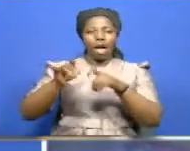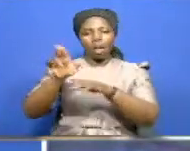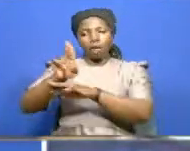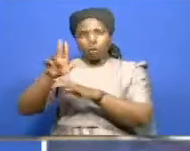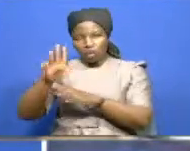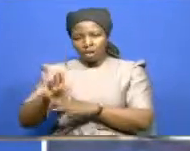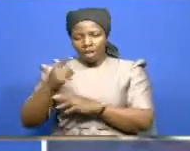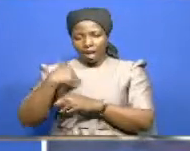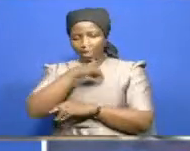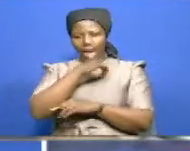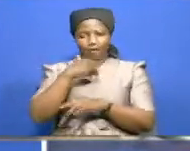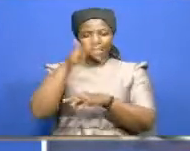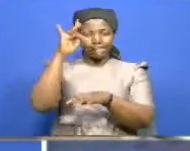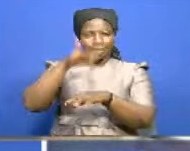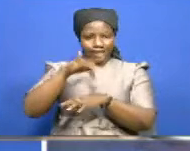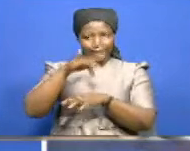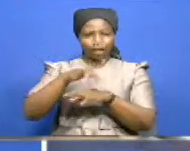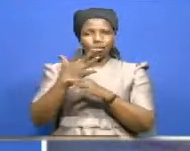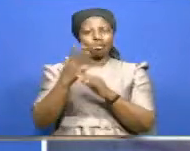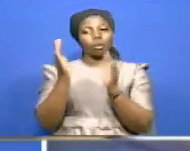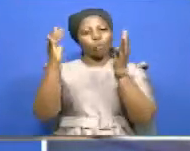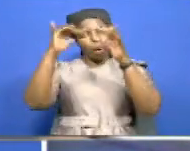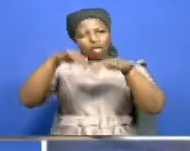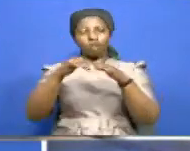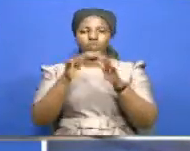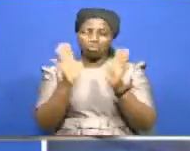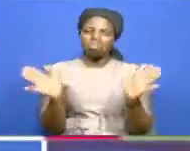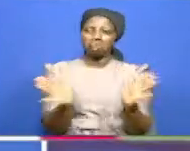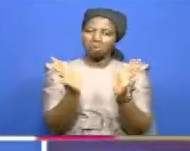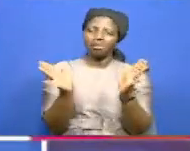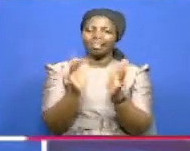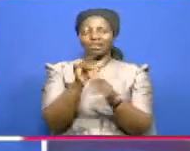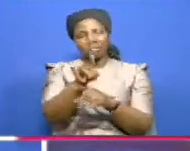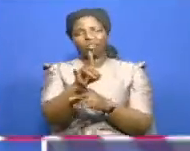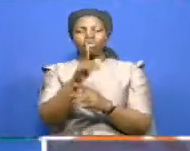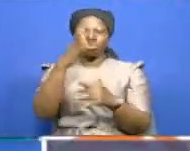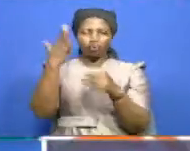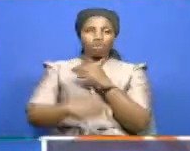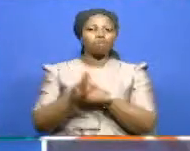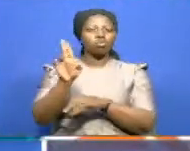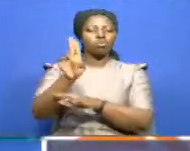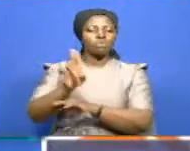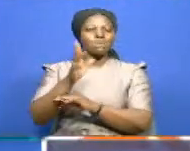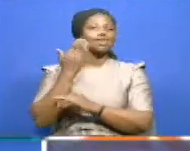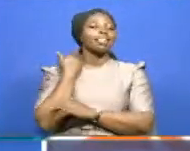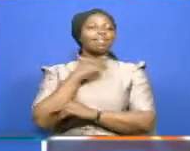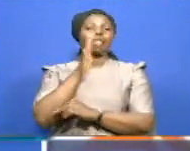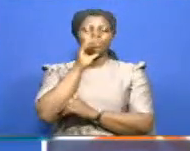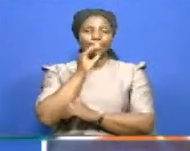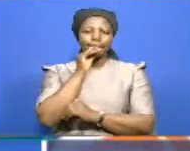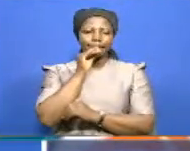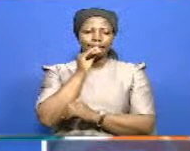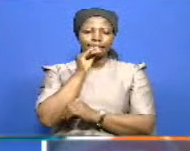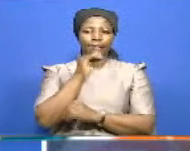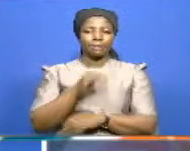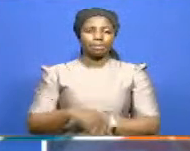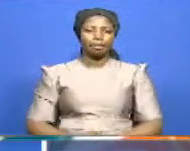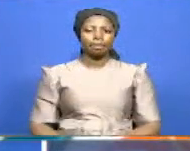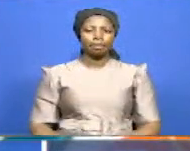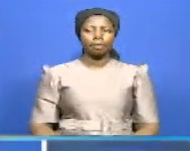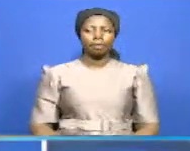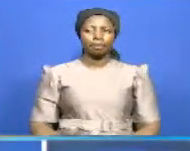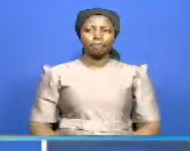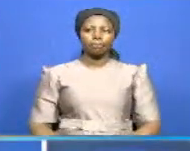so that we encourage them to desist from using hate speech. For Channel 1 News, I'm Ben Troinjue.